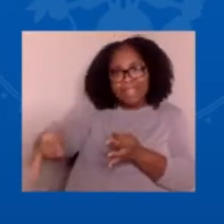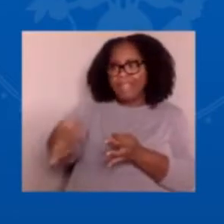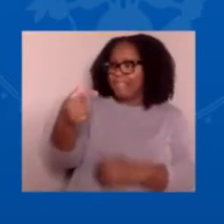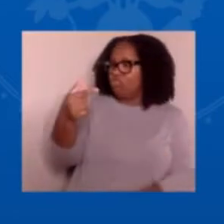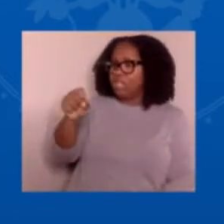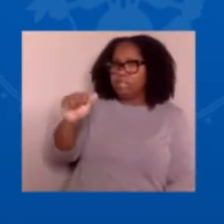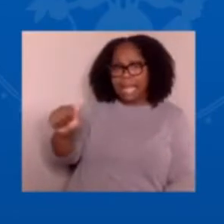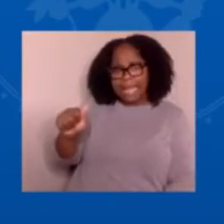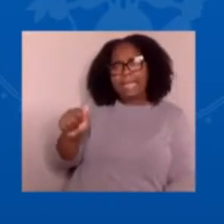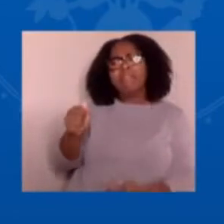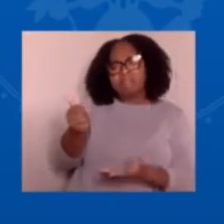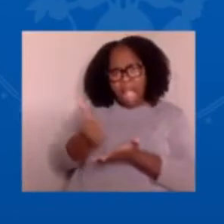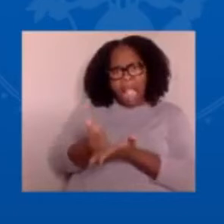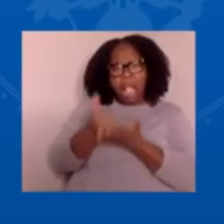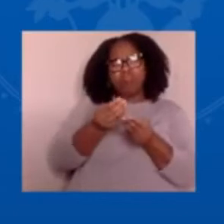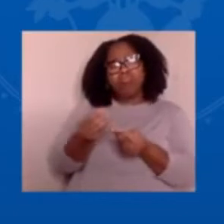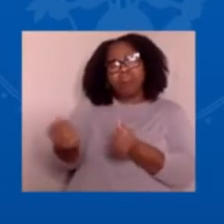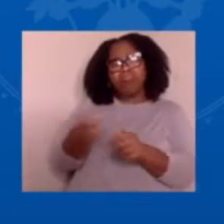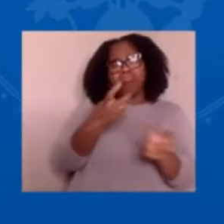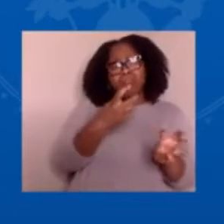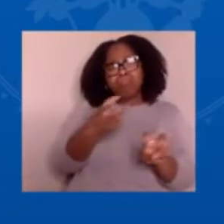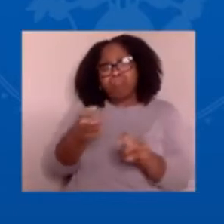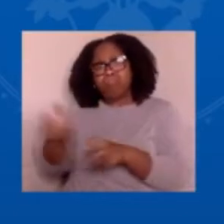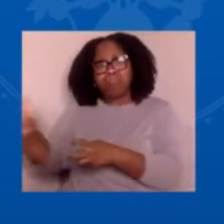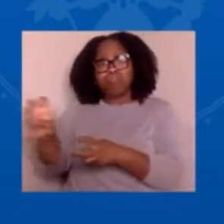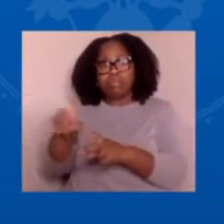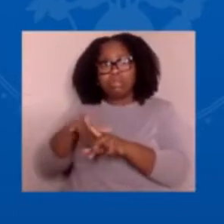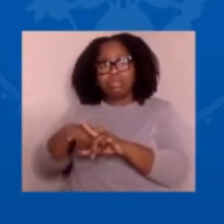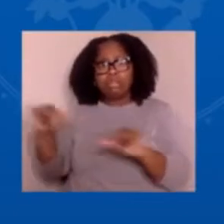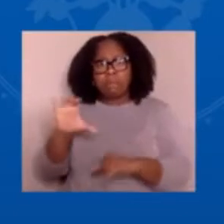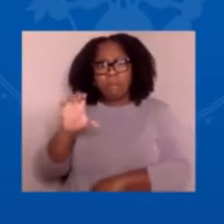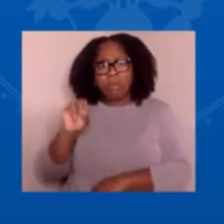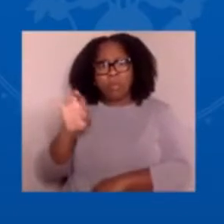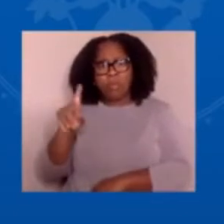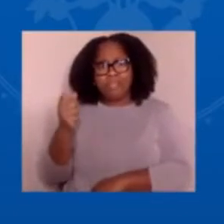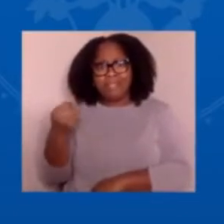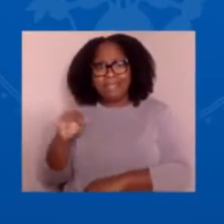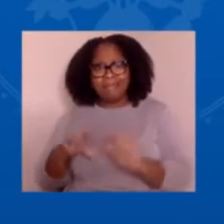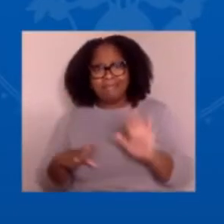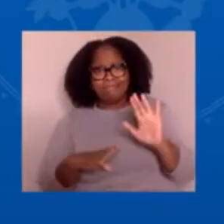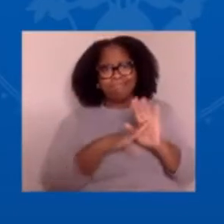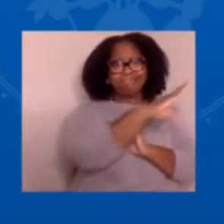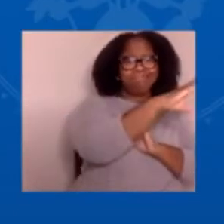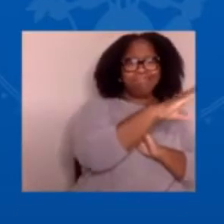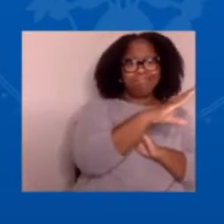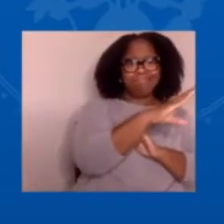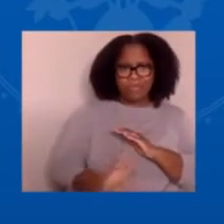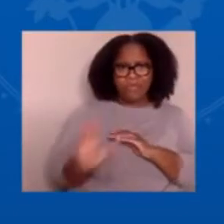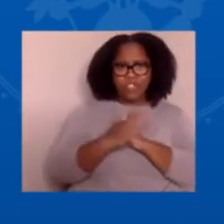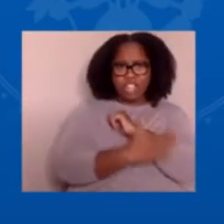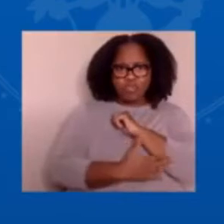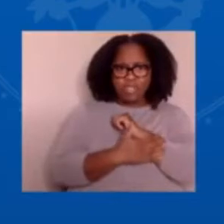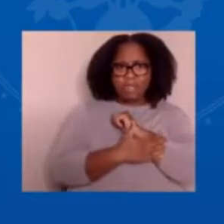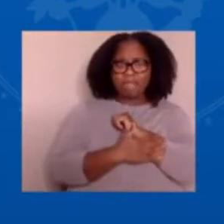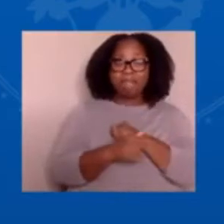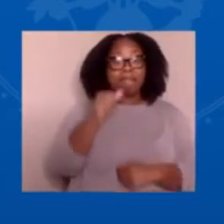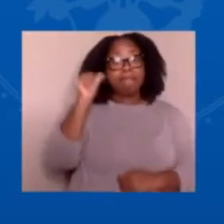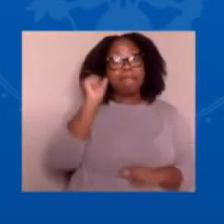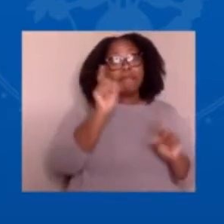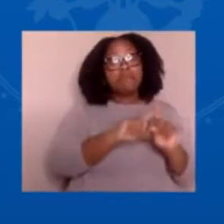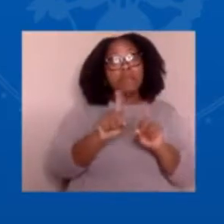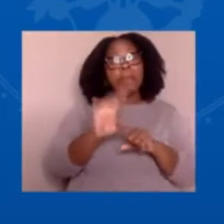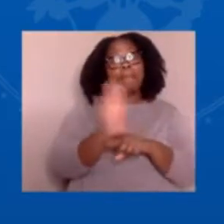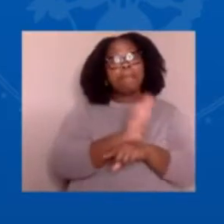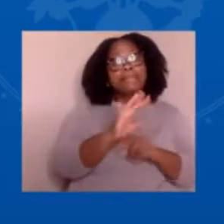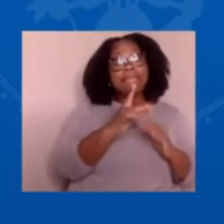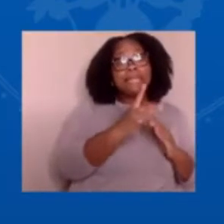transition as covid-19 infection rat surge across the country yesterday numerous Business Leaders and groups released statements